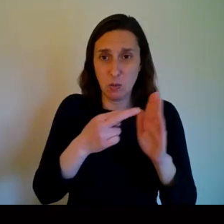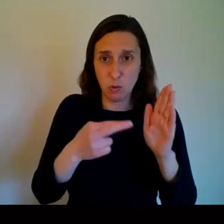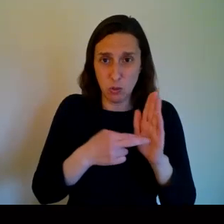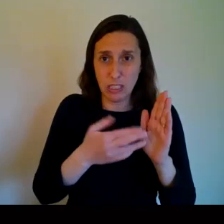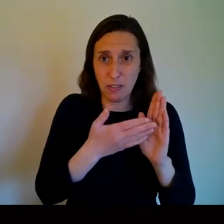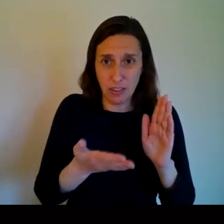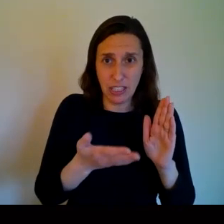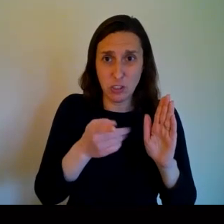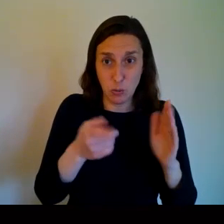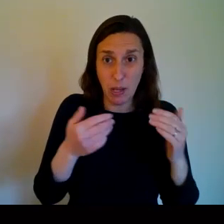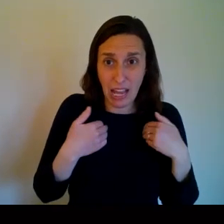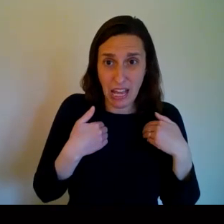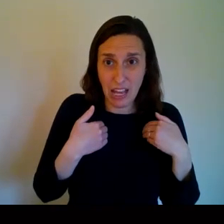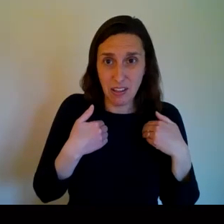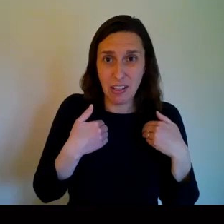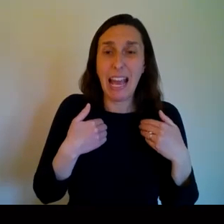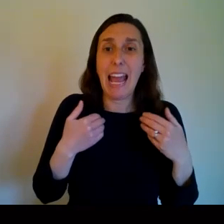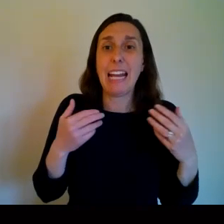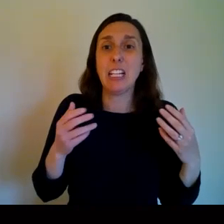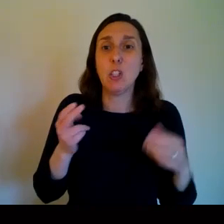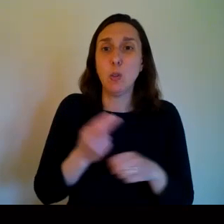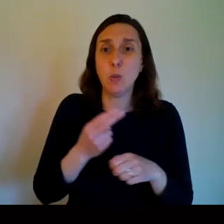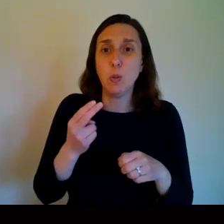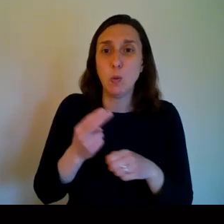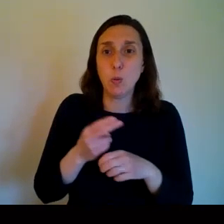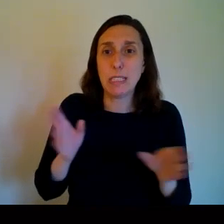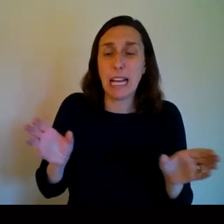and combine the input of output from them.